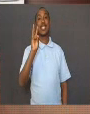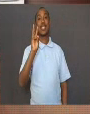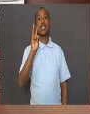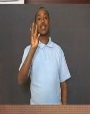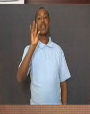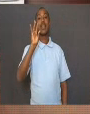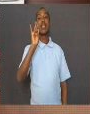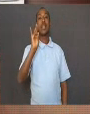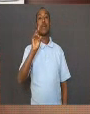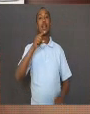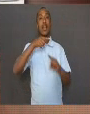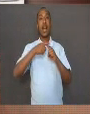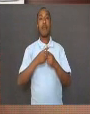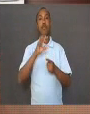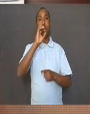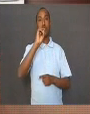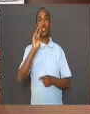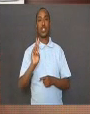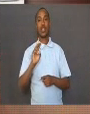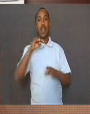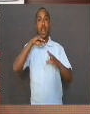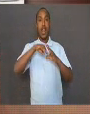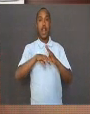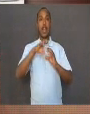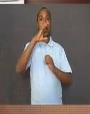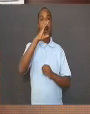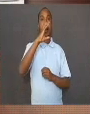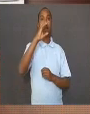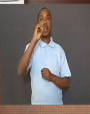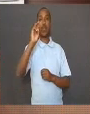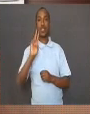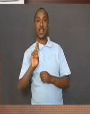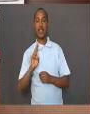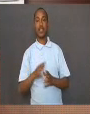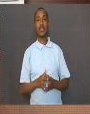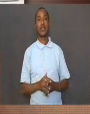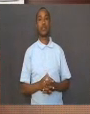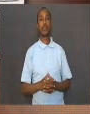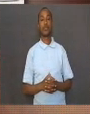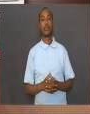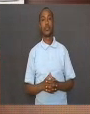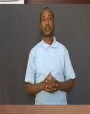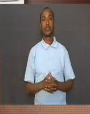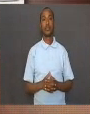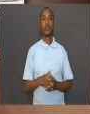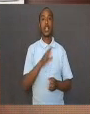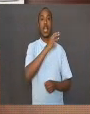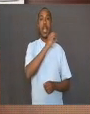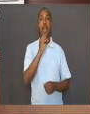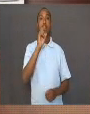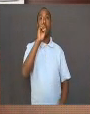2.67 grams of oxygen in carbon dioxide and